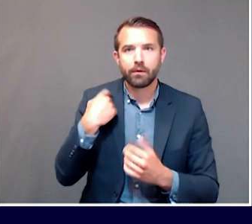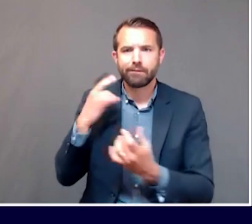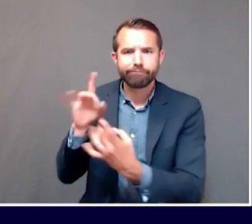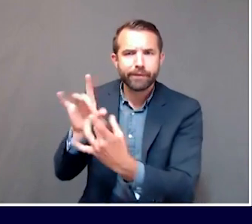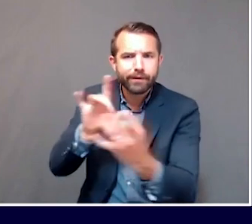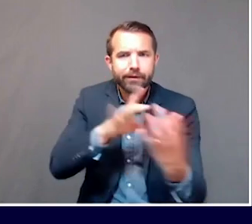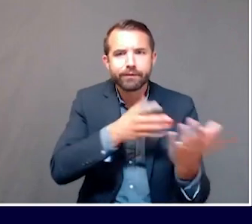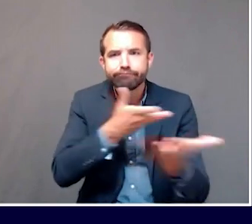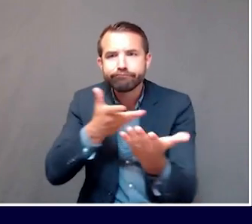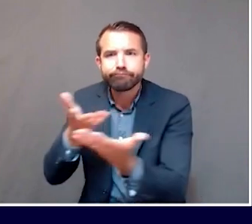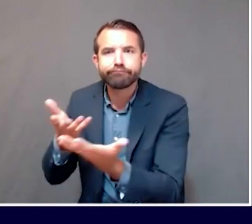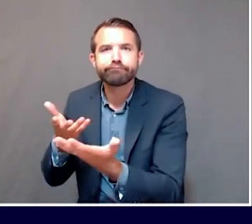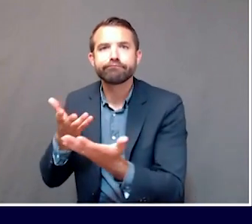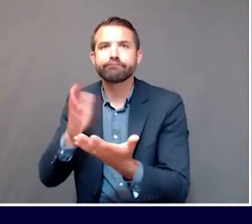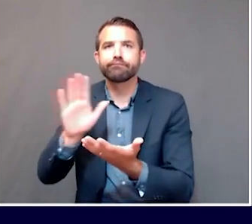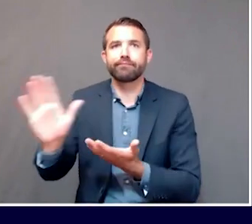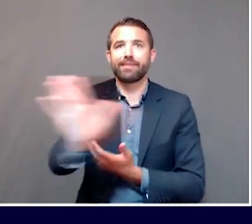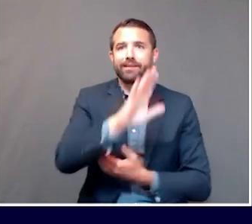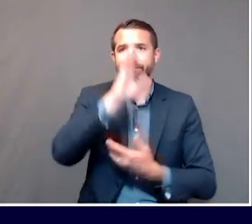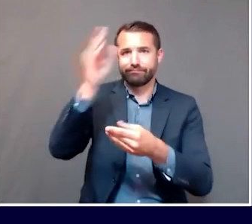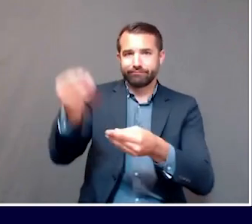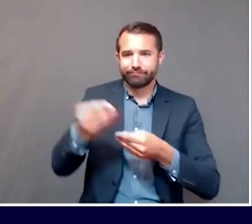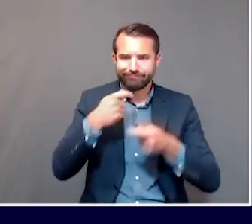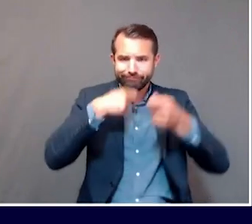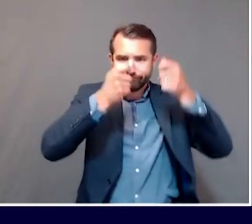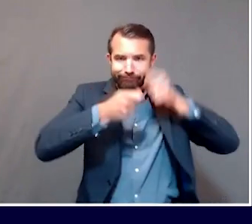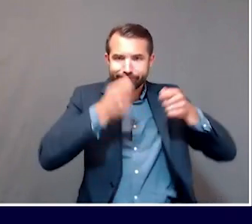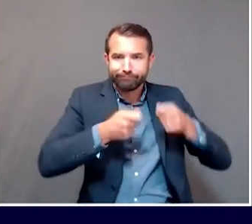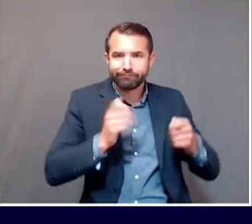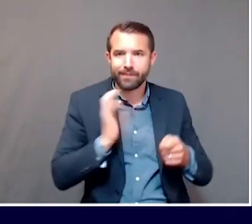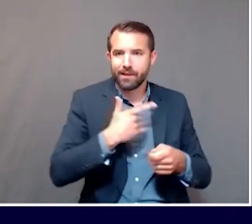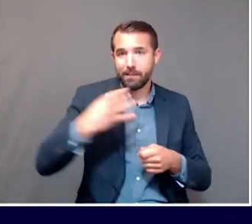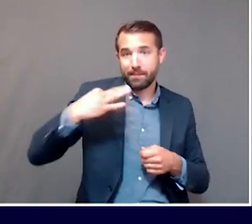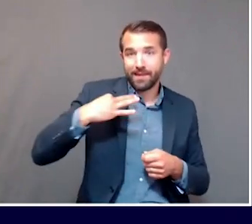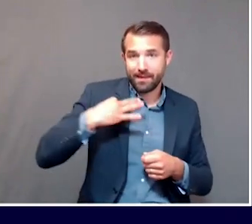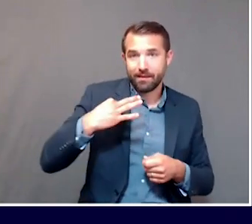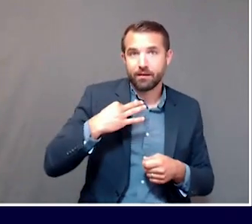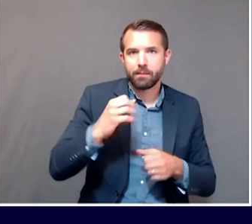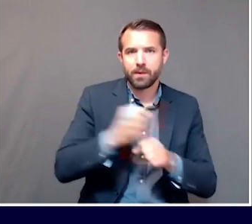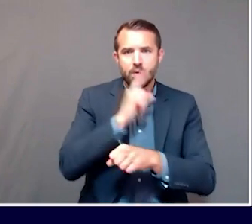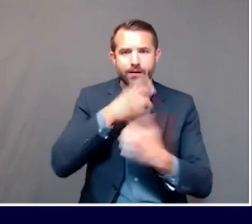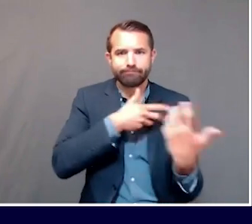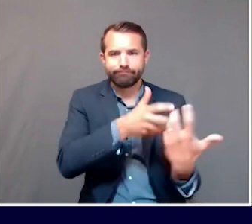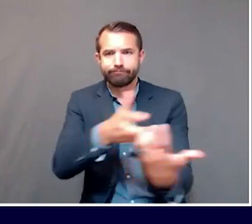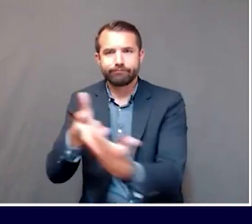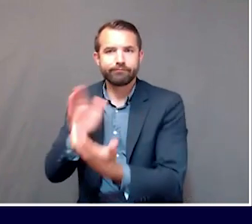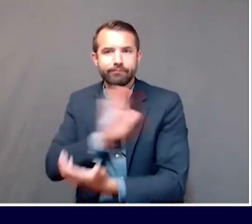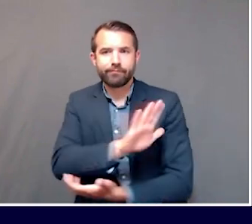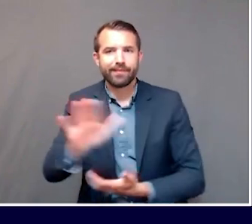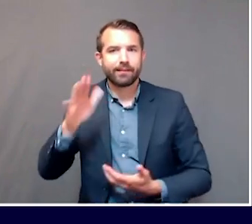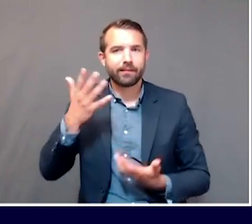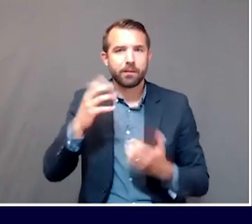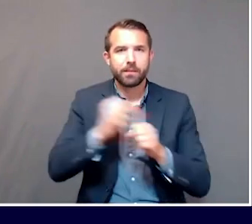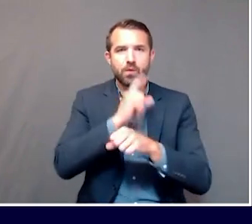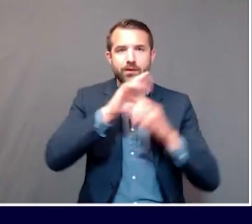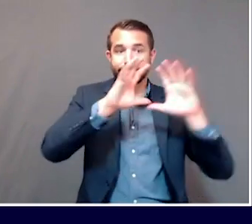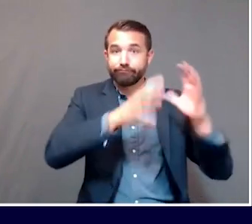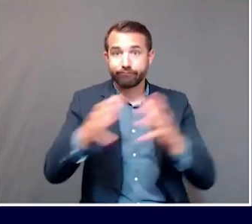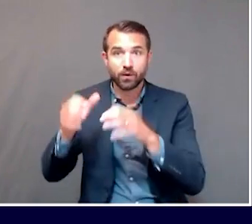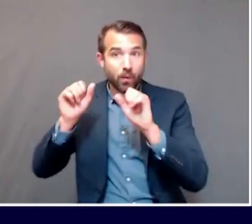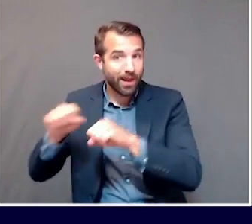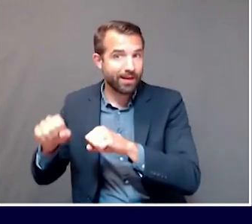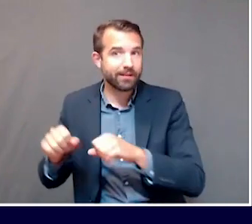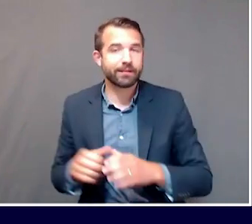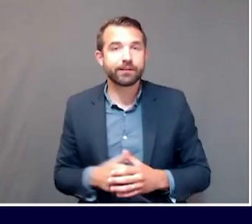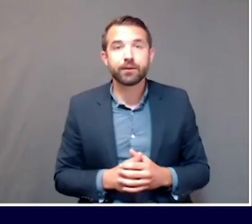applications so we can ensure as many organizations as possible can come in. Those adjustments include the kind of flexibility